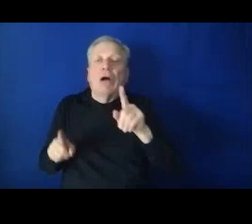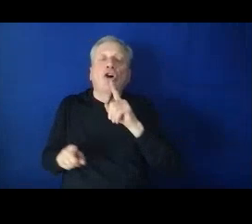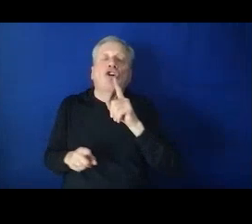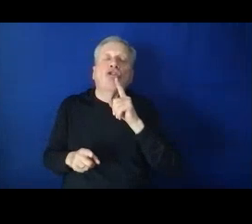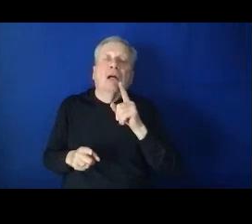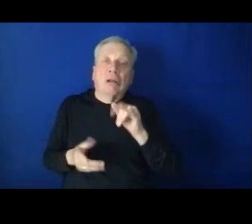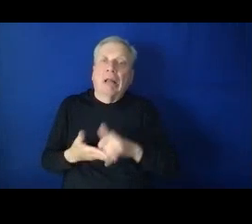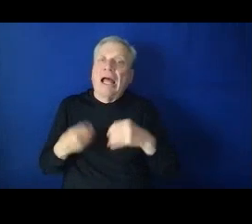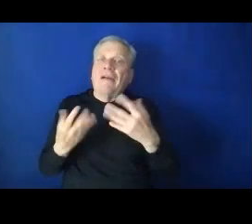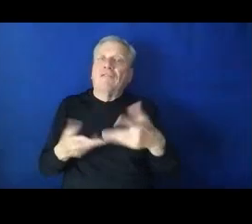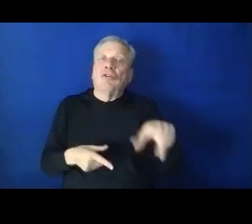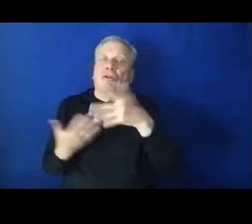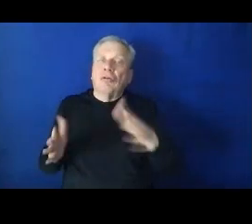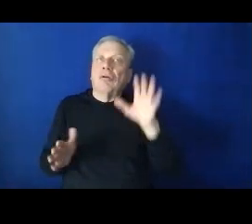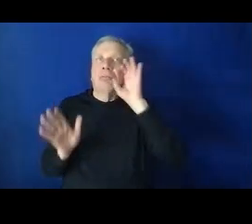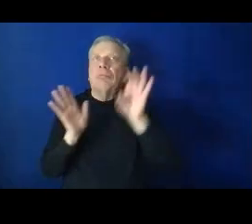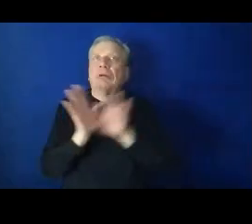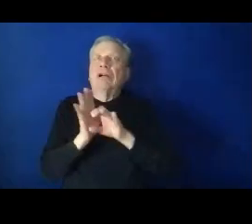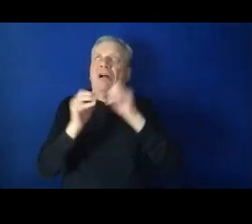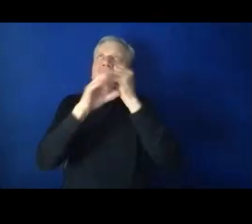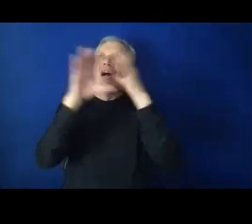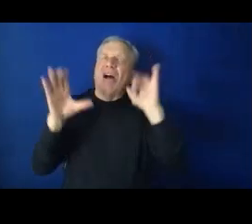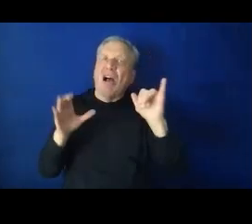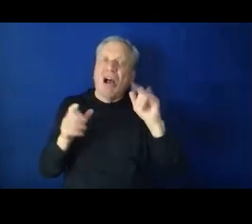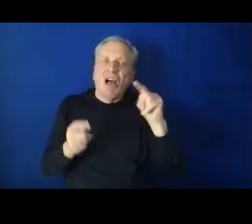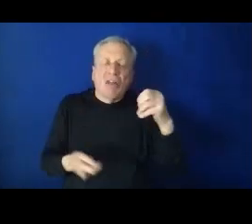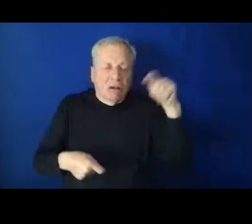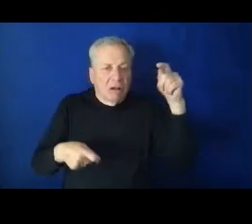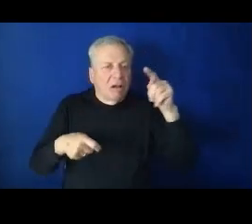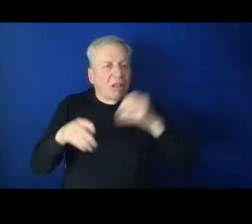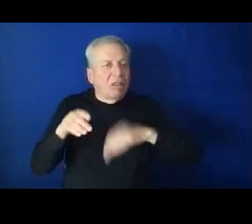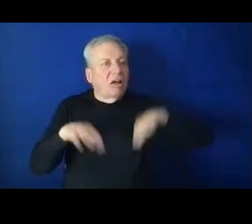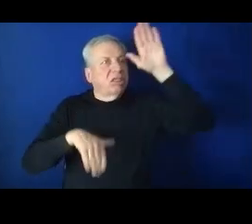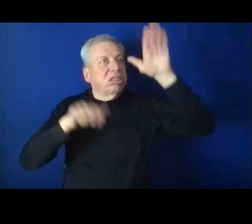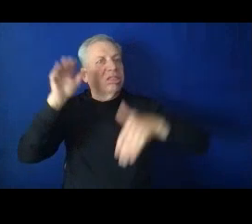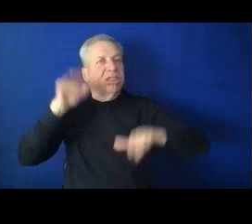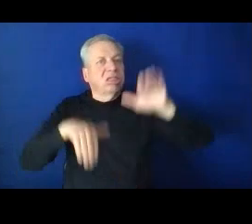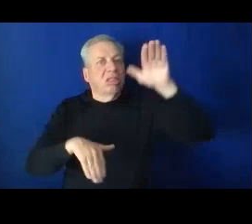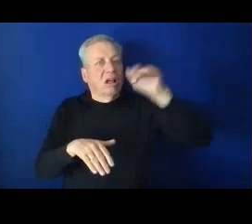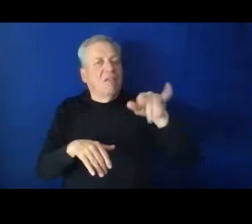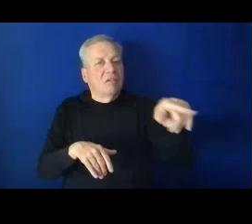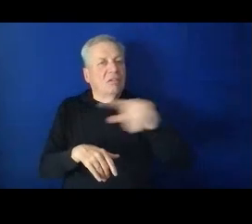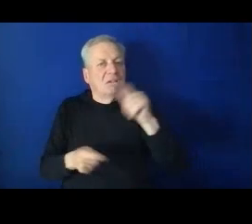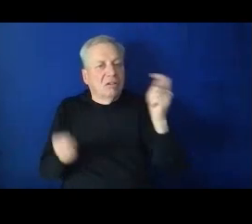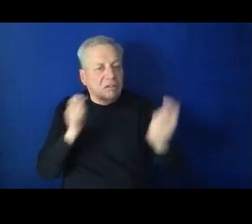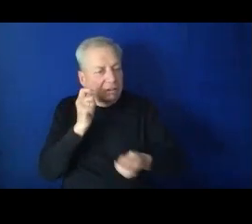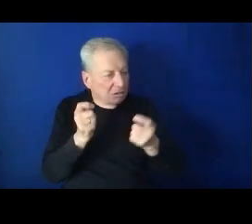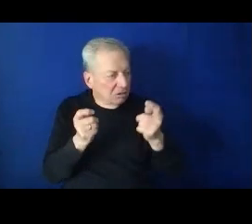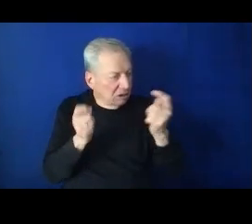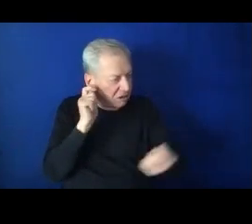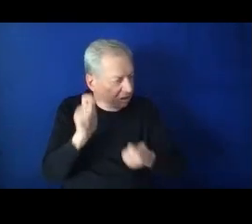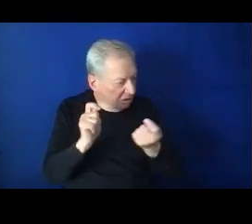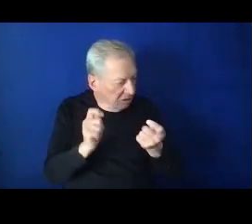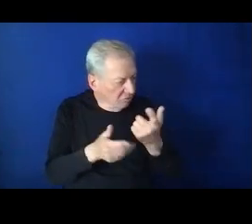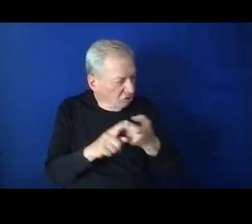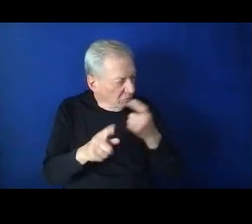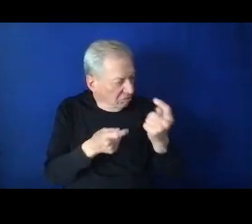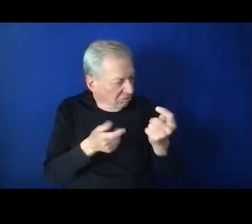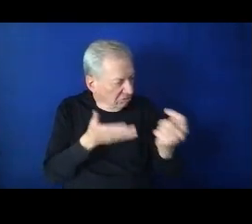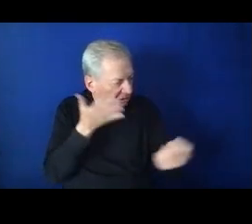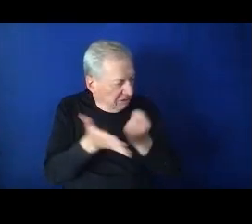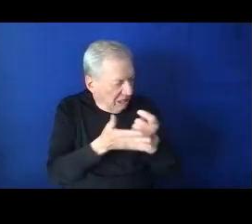you an idea of the fluctuation of the populations over time from reintroduction to present. You can kind of